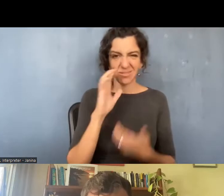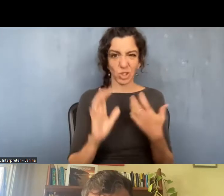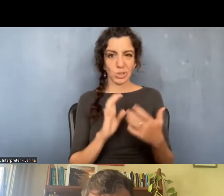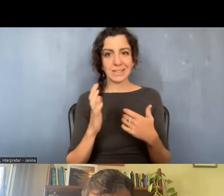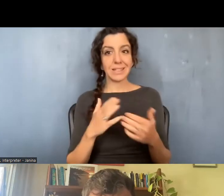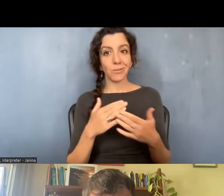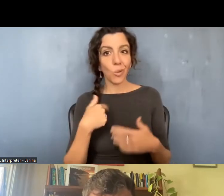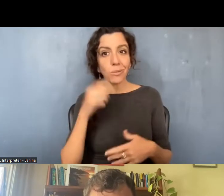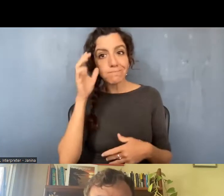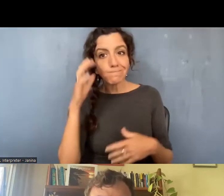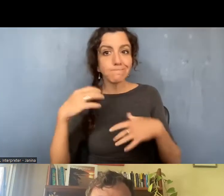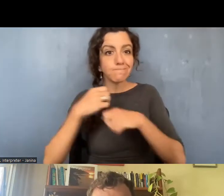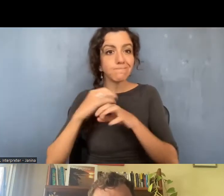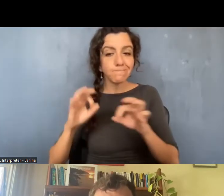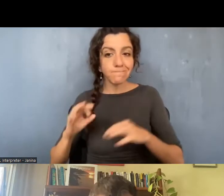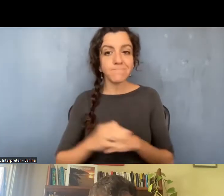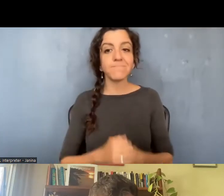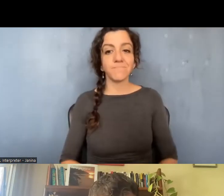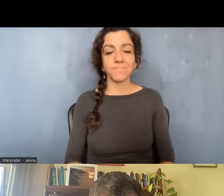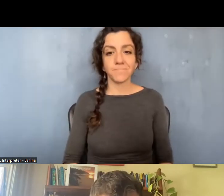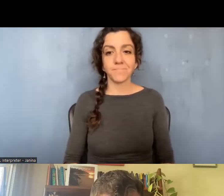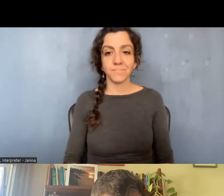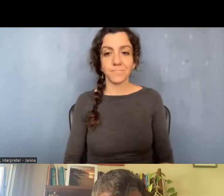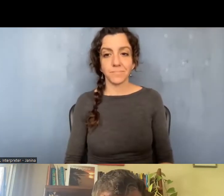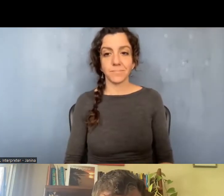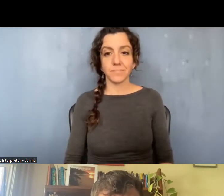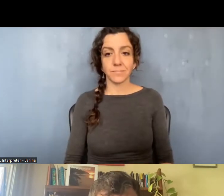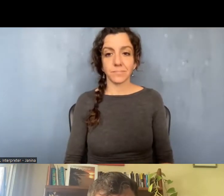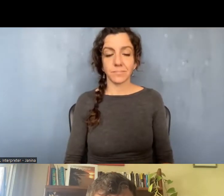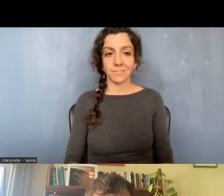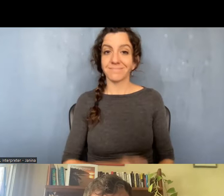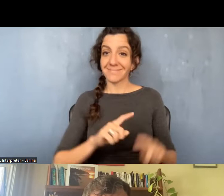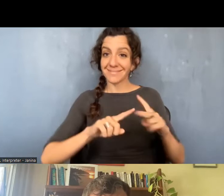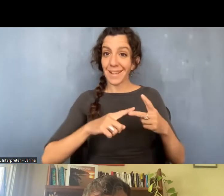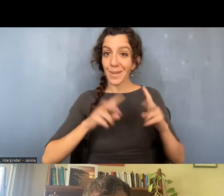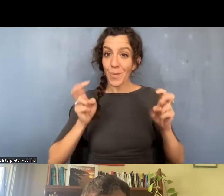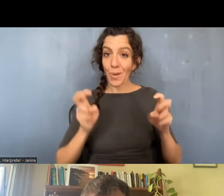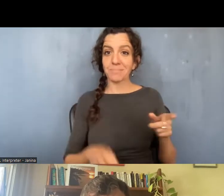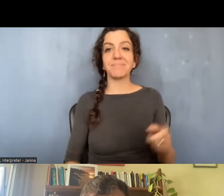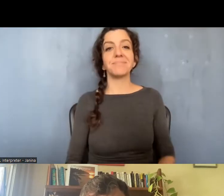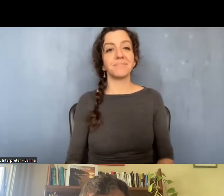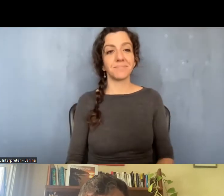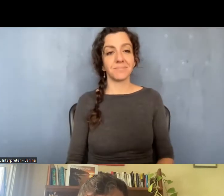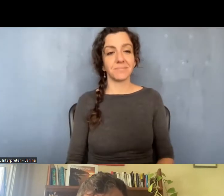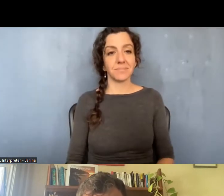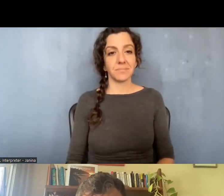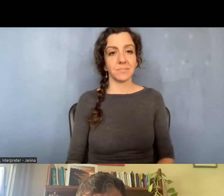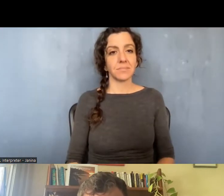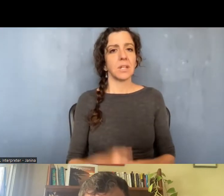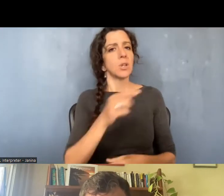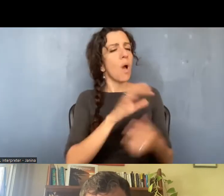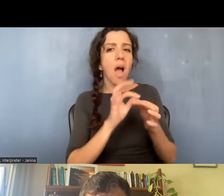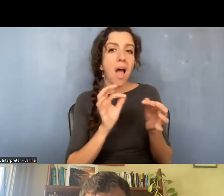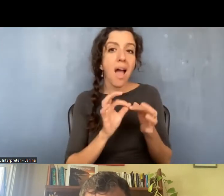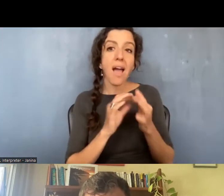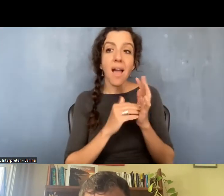overview. Next slide. The second one we have is, quote, you spoke in metaphors regarding